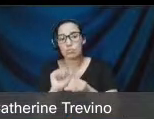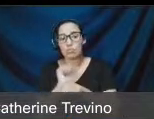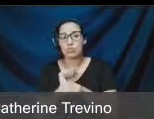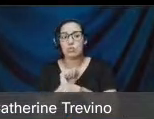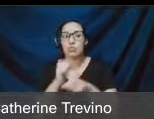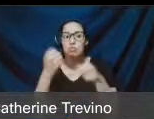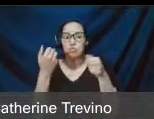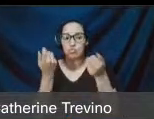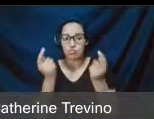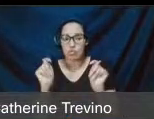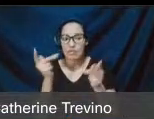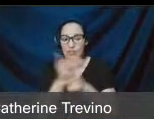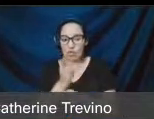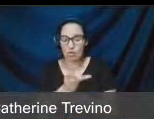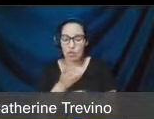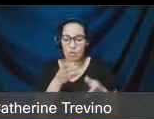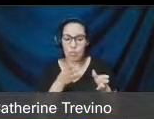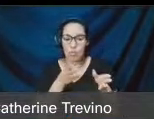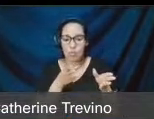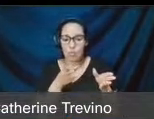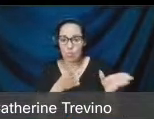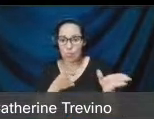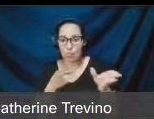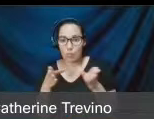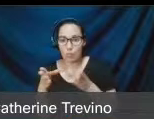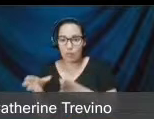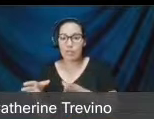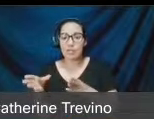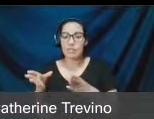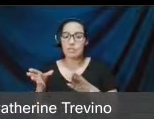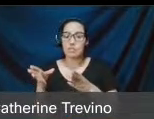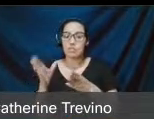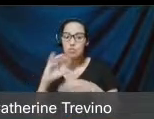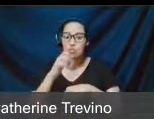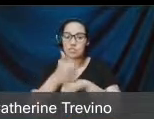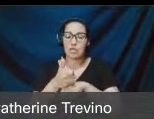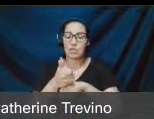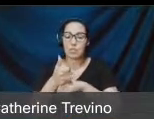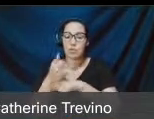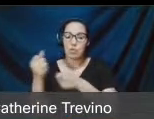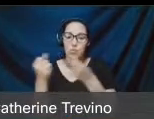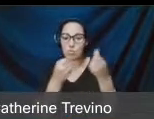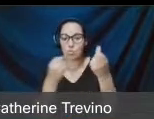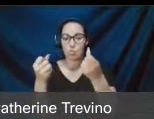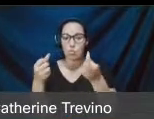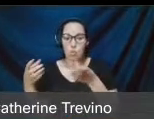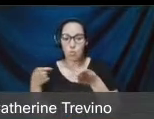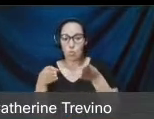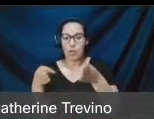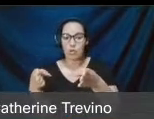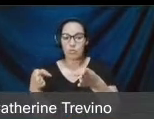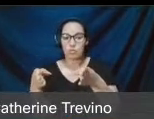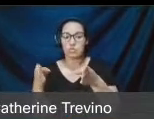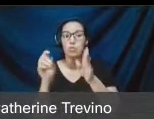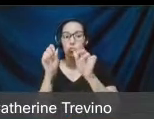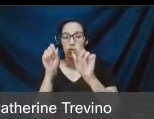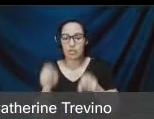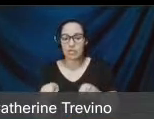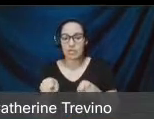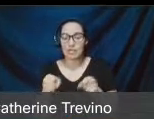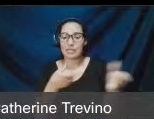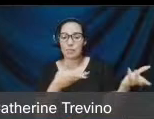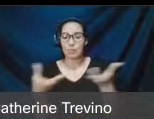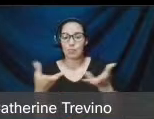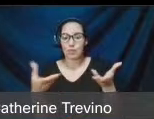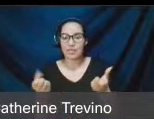ways to arrange the routes so that we can carry as many students as possible